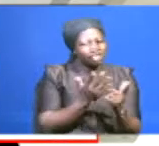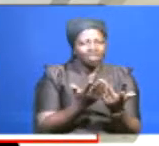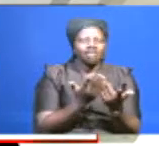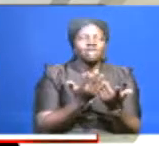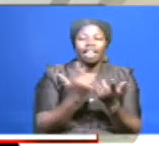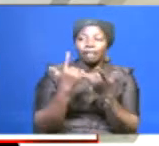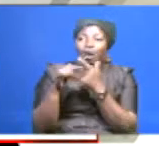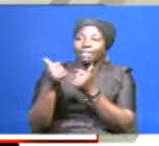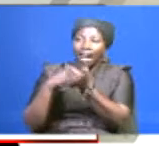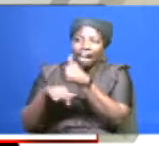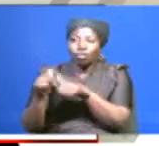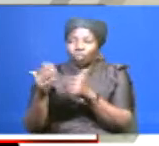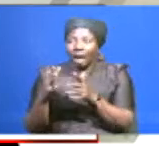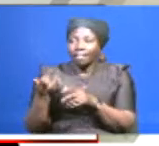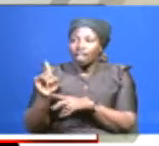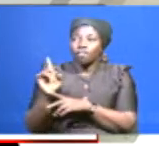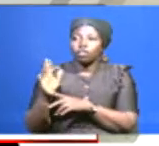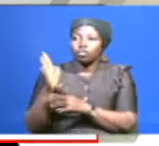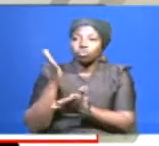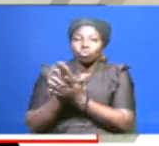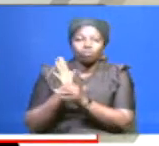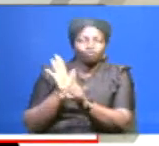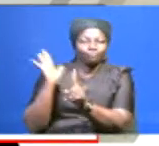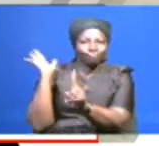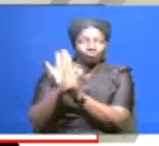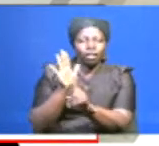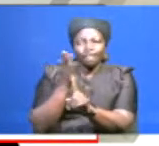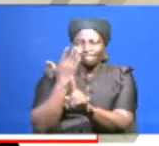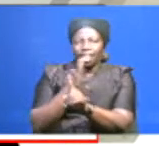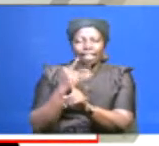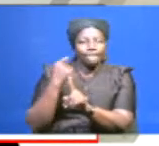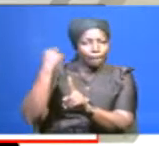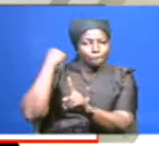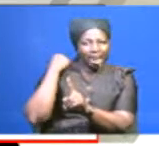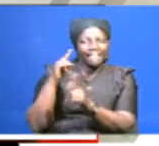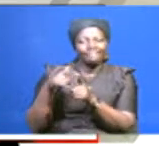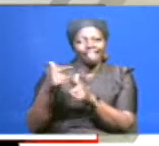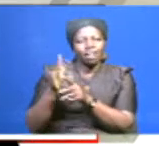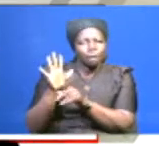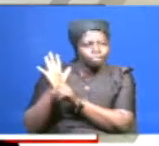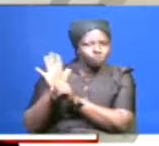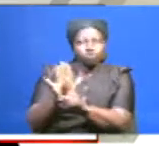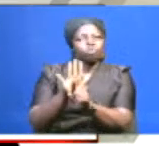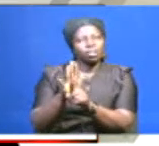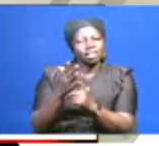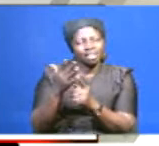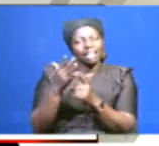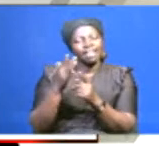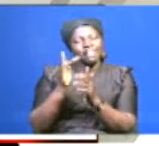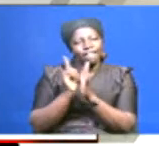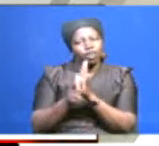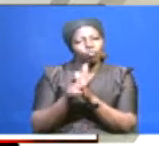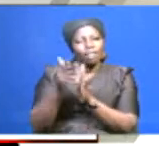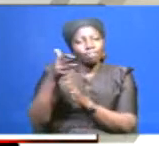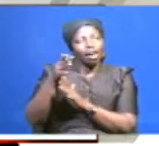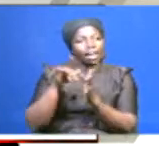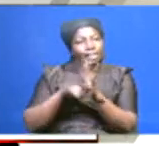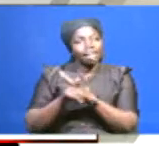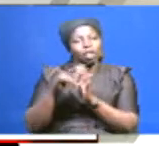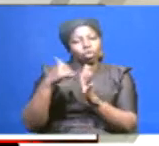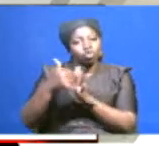was that he actually slapped him on the back and pushed him. Yeah. That video is there on YouTube. Yeah. It's quite an